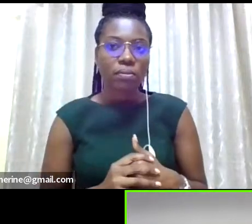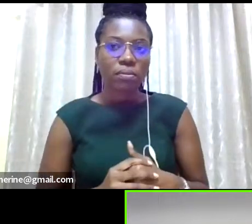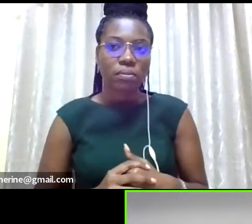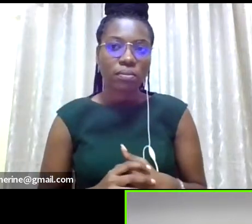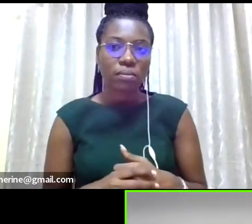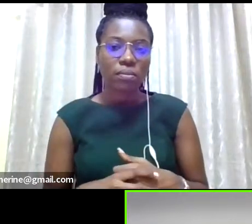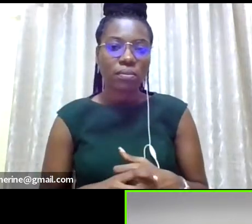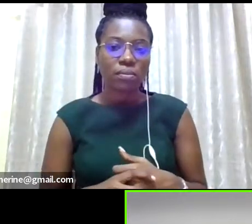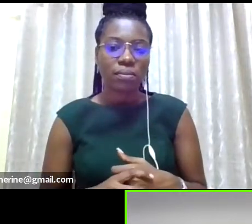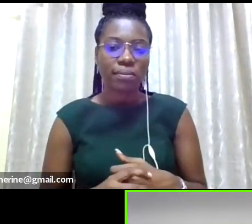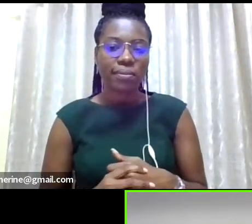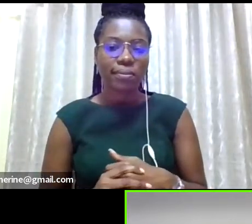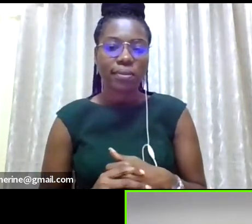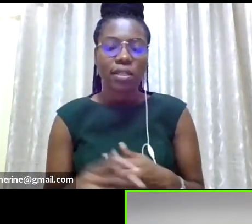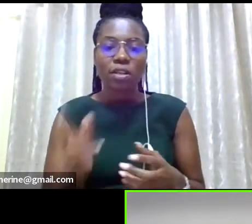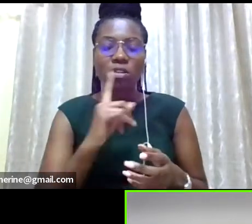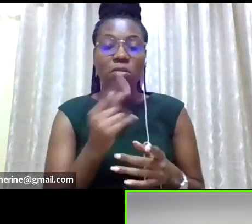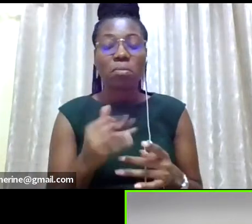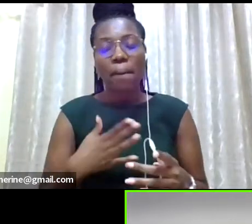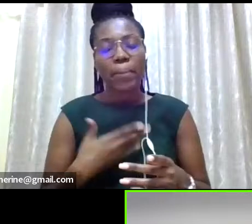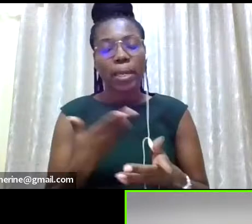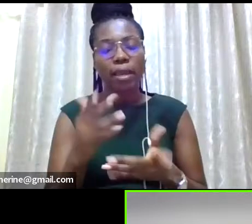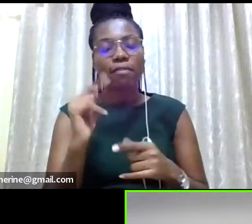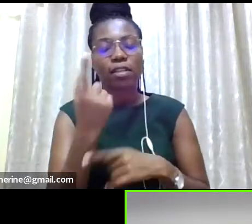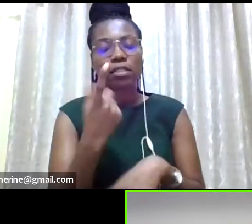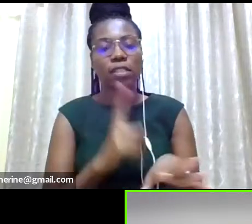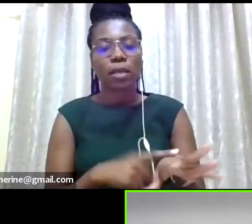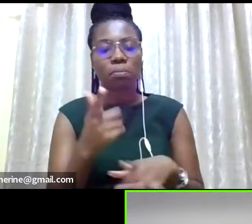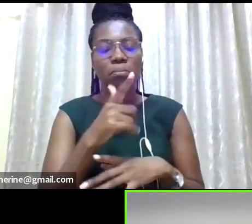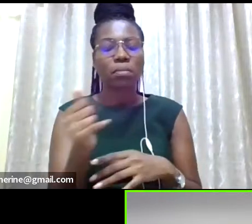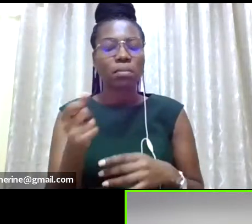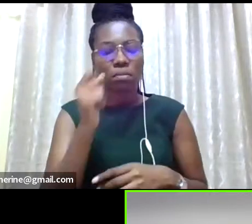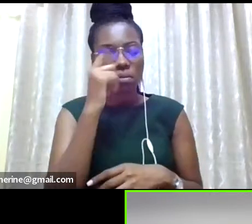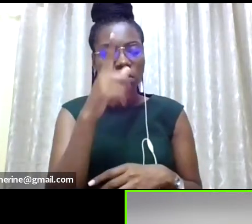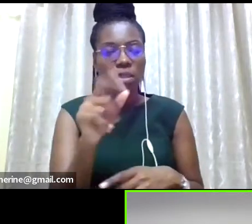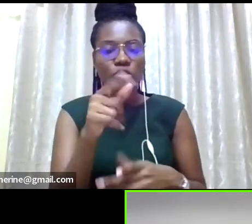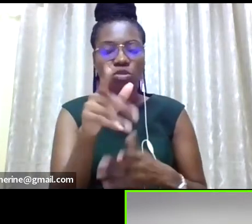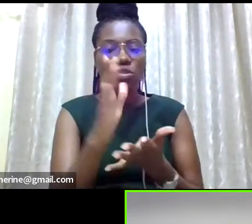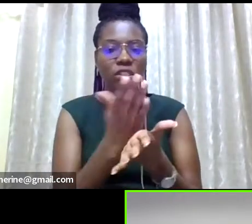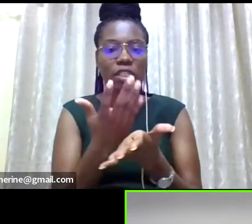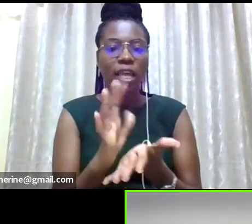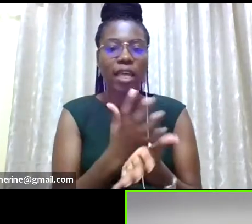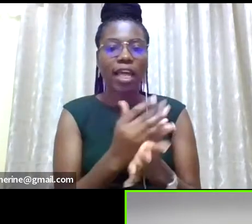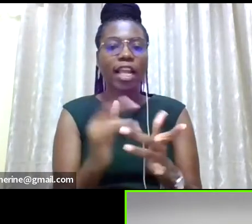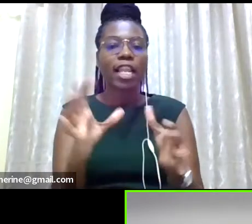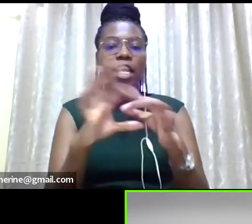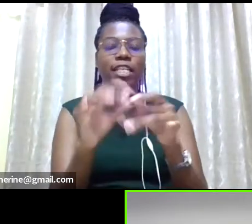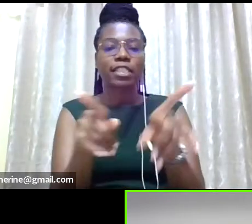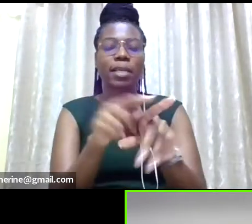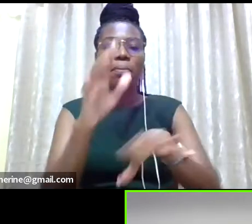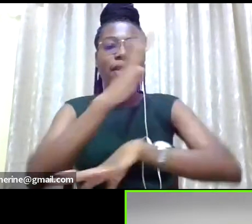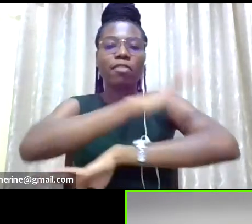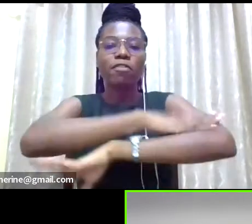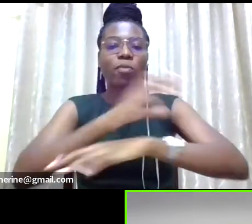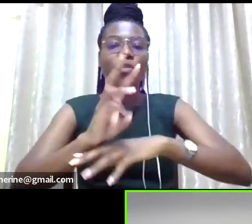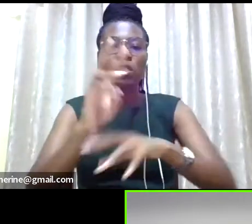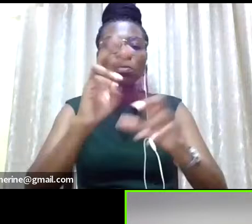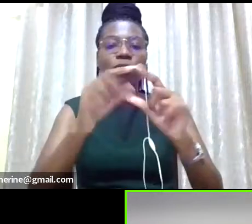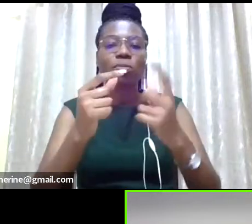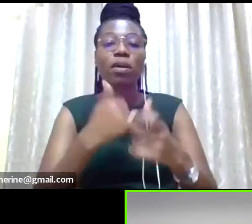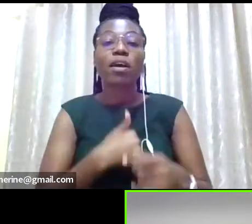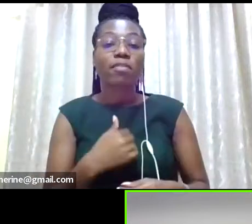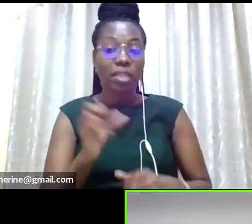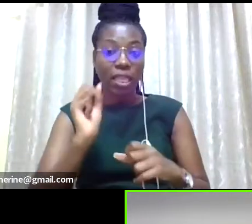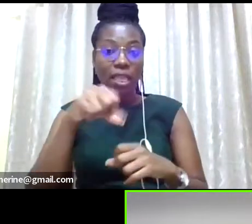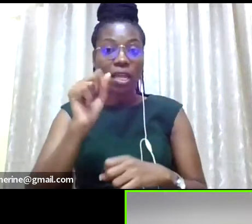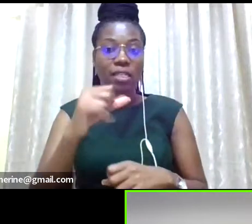Somebody is saying, I'm here for the first time. The webinar is an eye-opener. Do you share a link to same platform? Do you have a WhatsApp group? Yes, we do have a